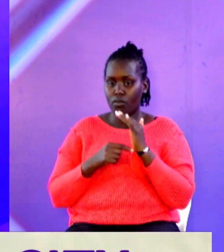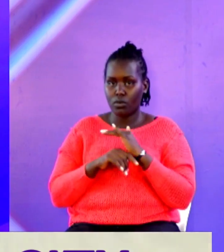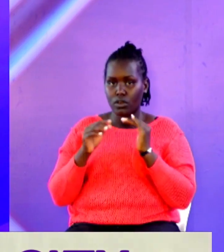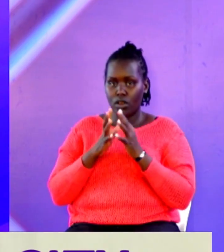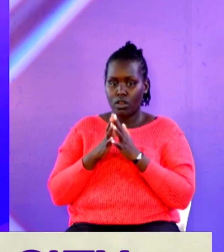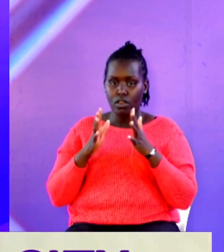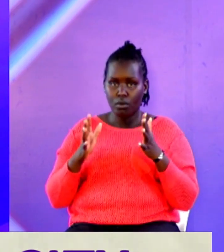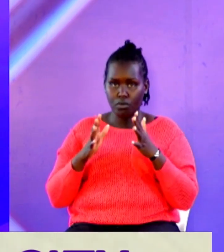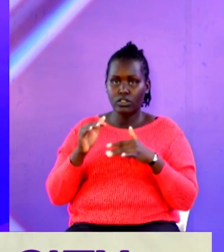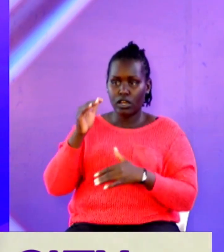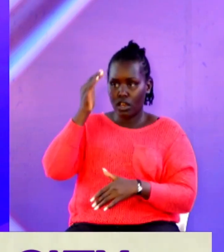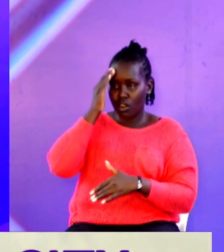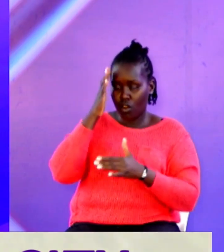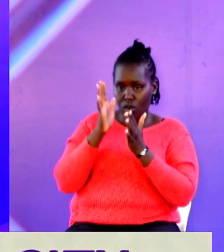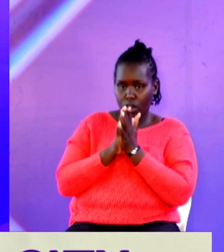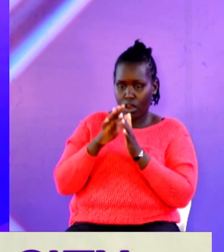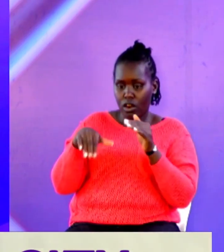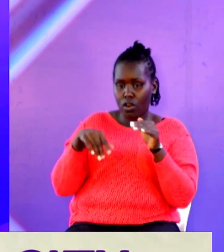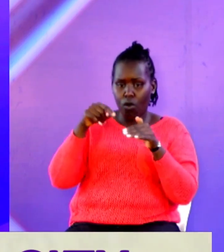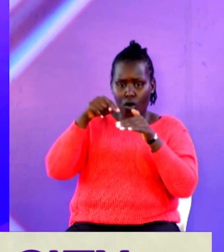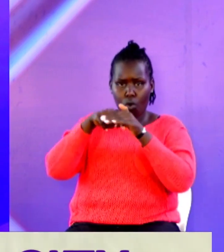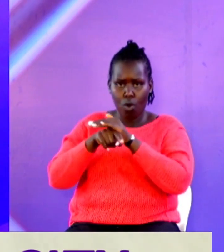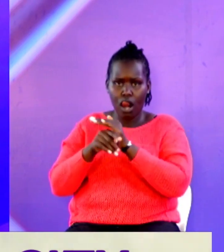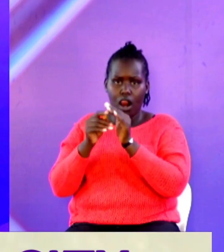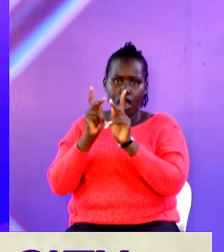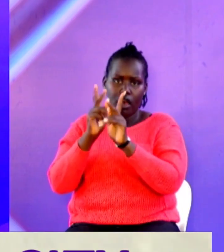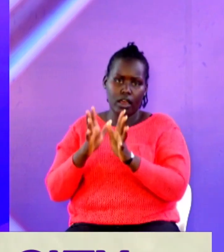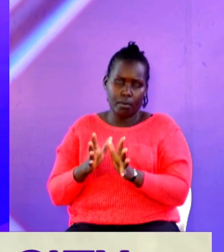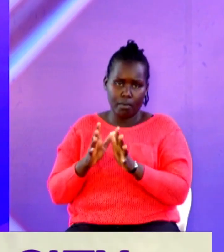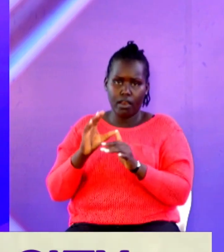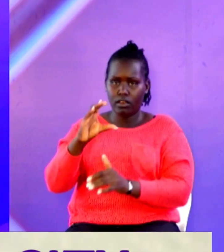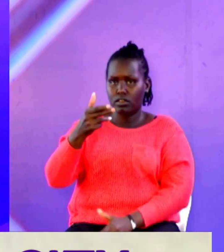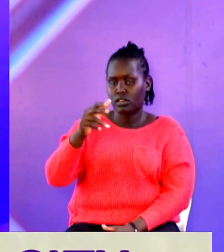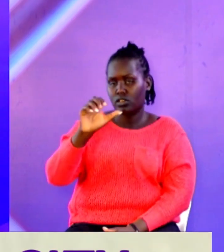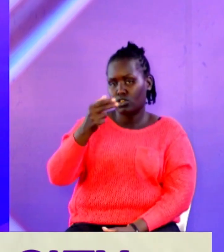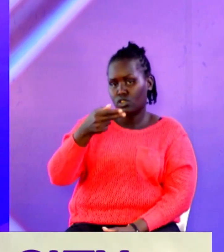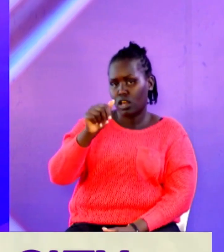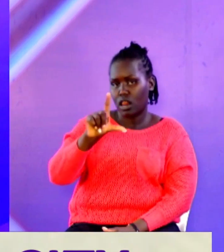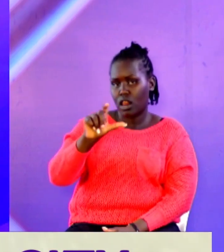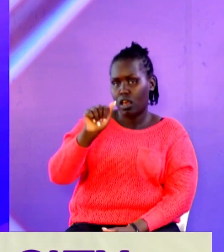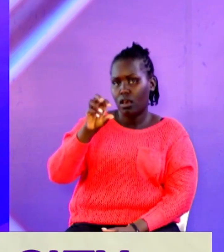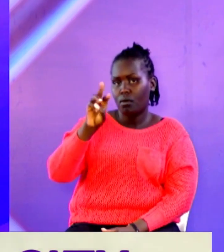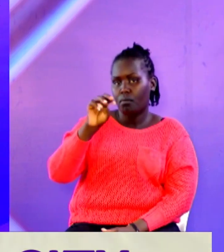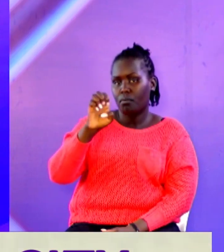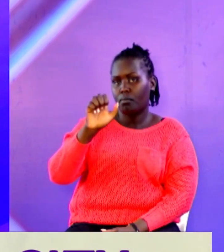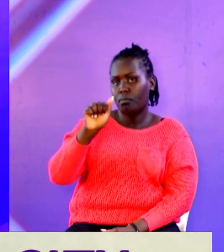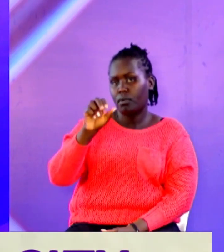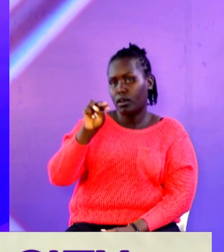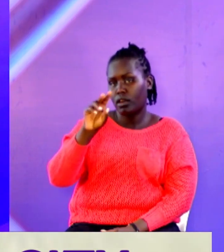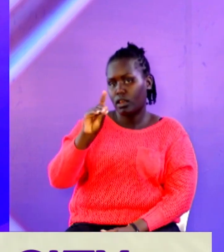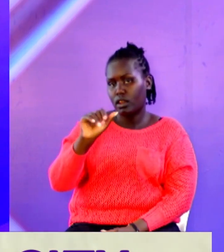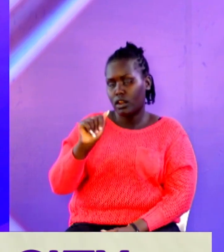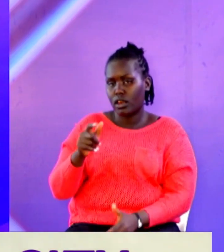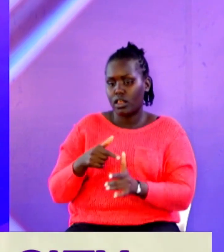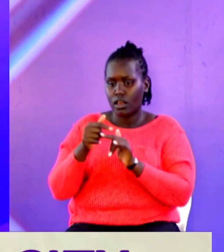most renowned and popular goalkeeper, that is Chalamanda. Of course, on the left side, that is the left back, we are going to